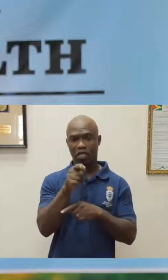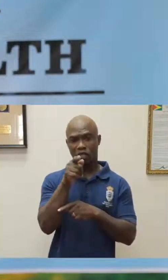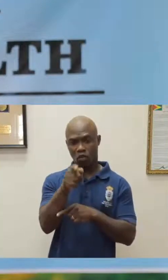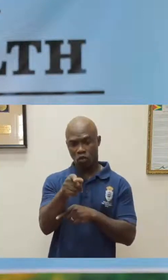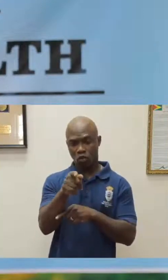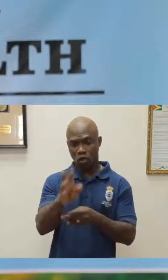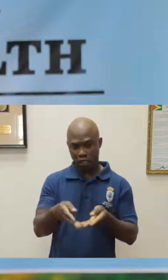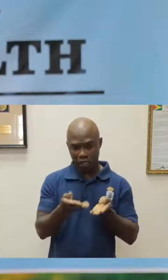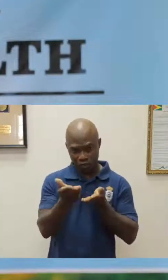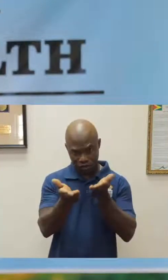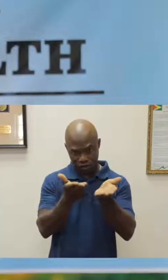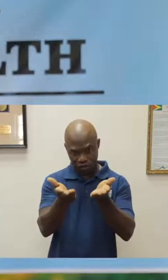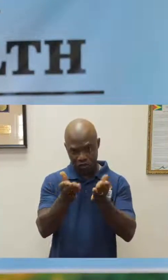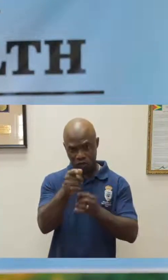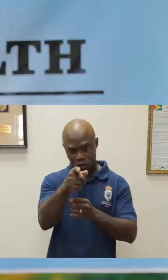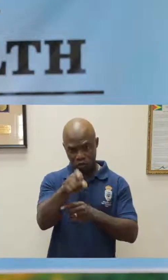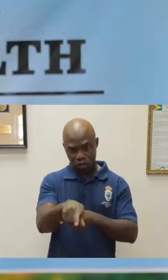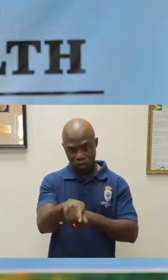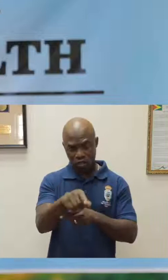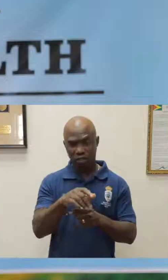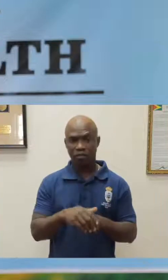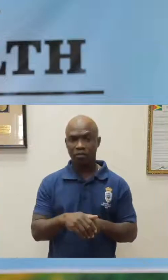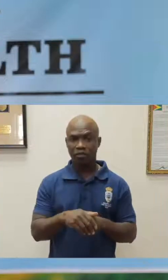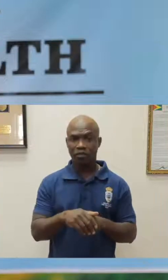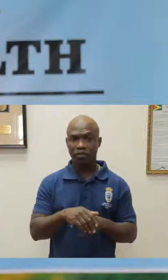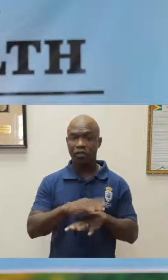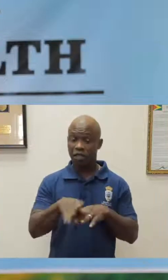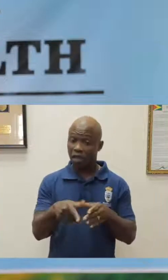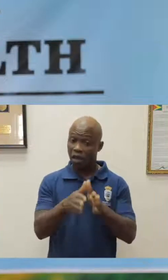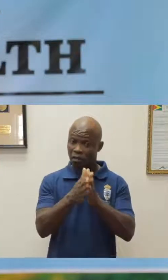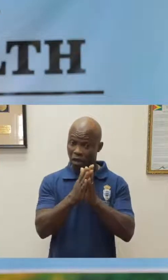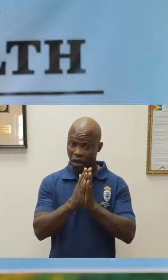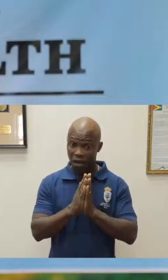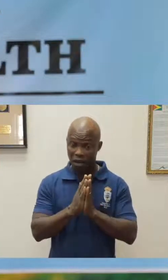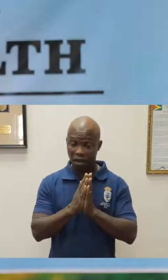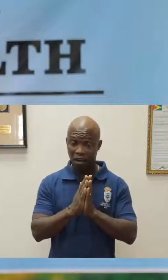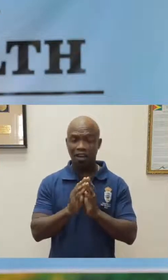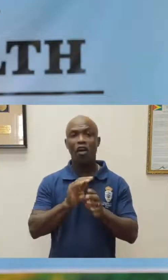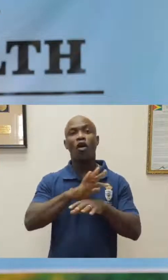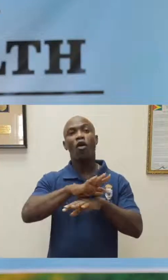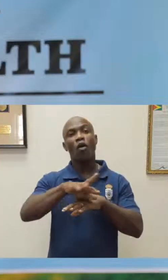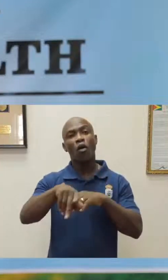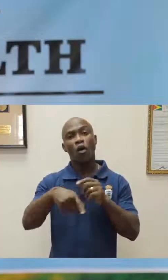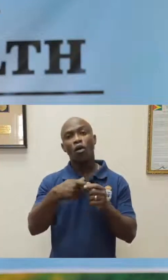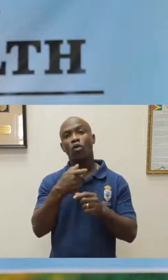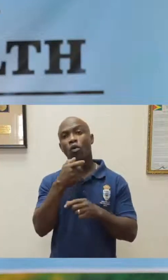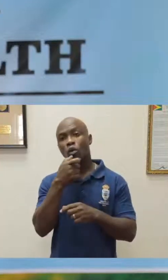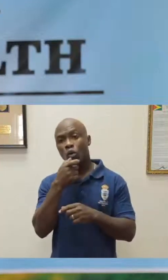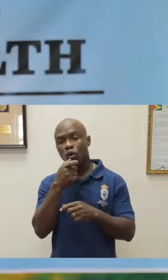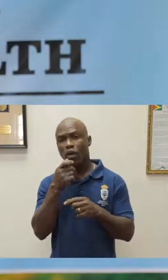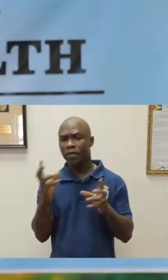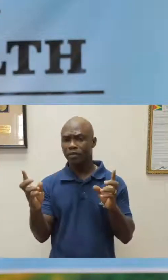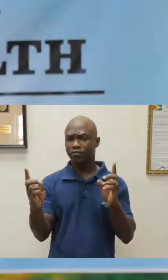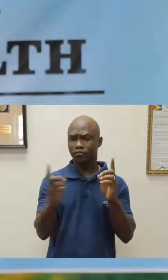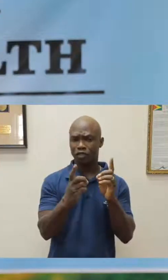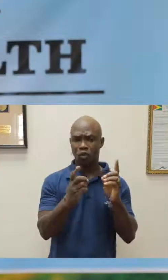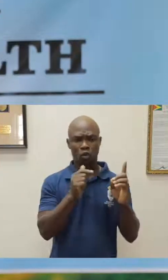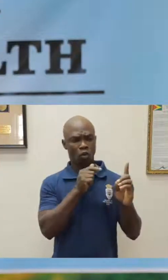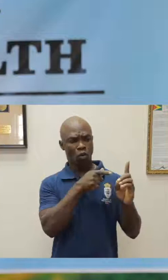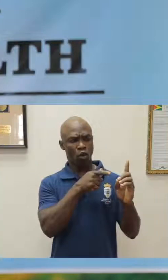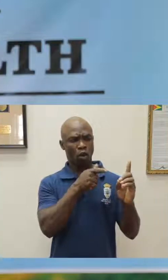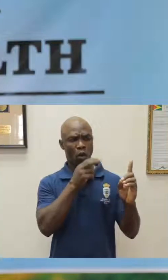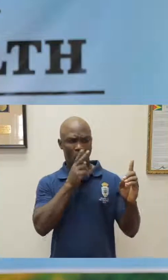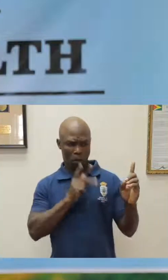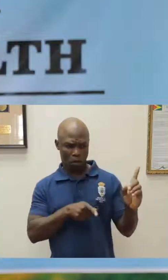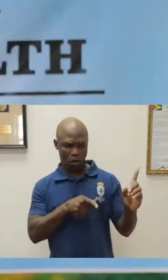necessary services. This is also being asked of all who have been in contact